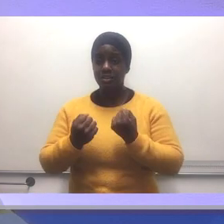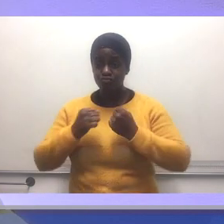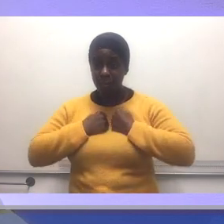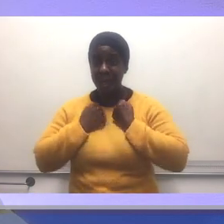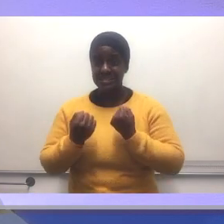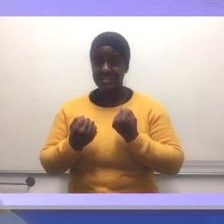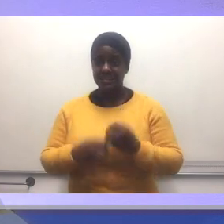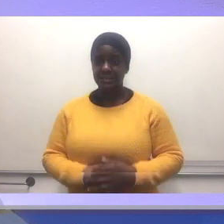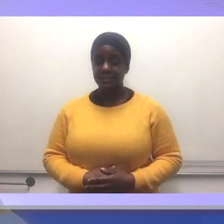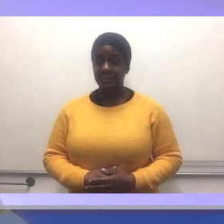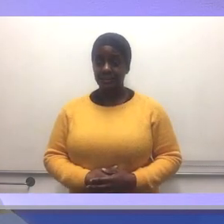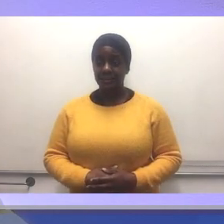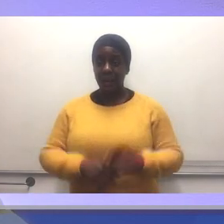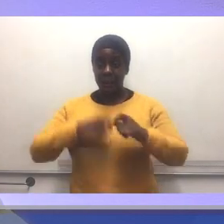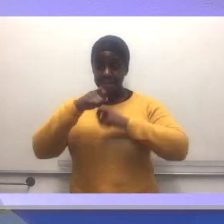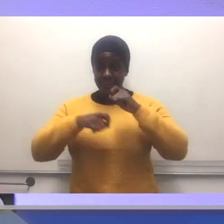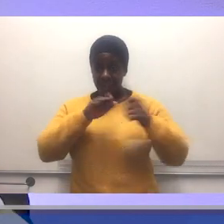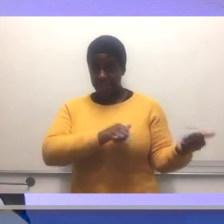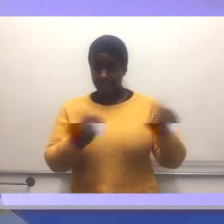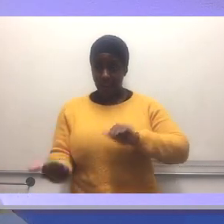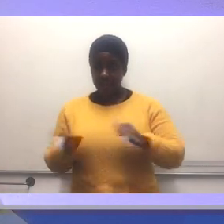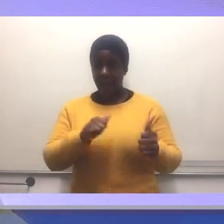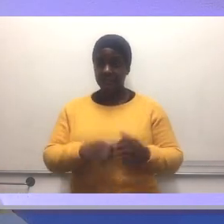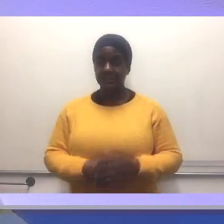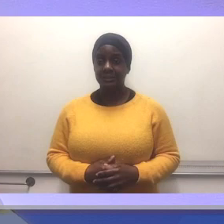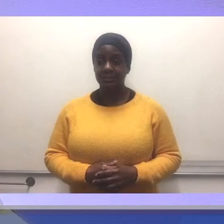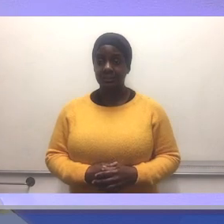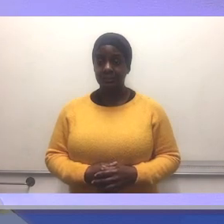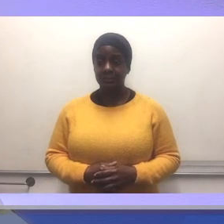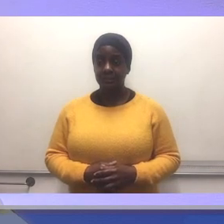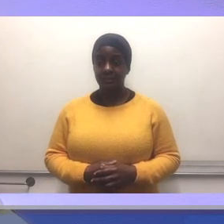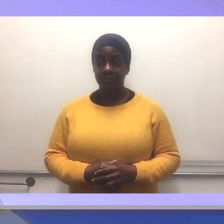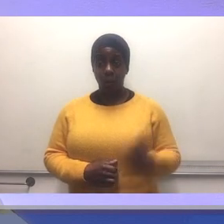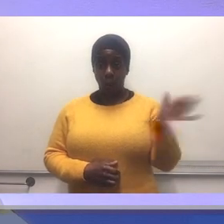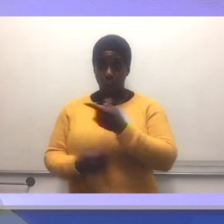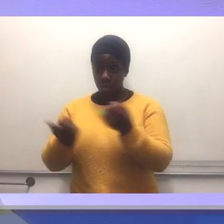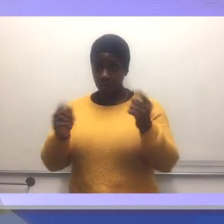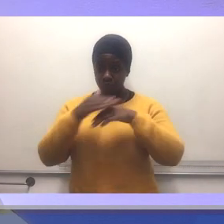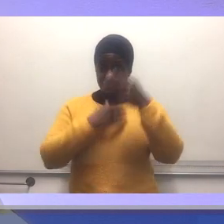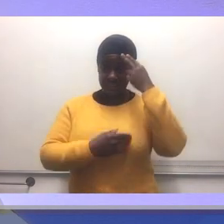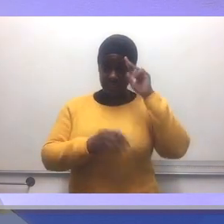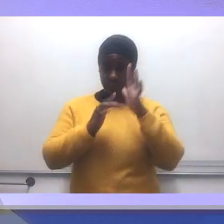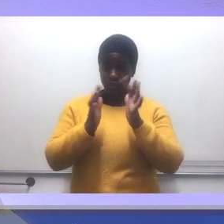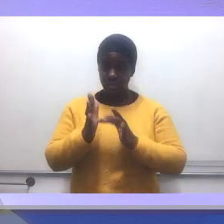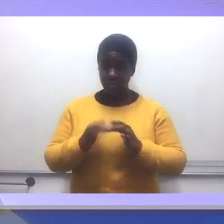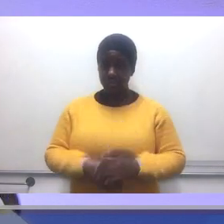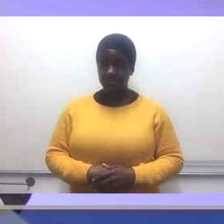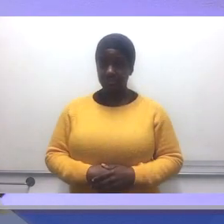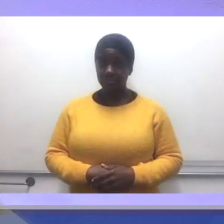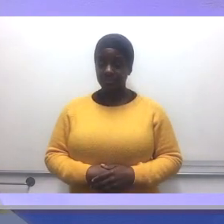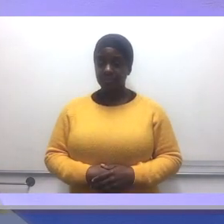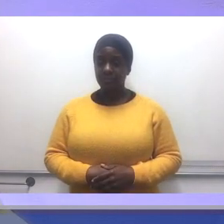Repent and be baptized, every one of you, in the name of Jesus, for